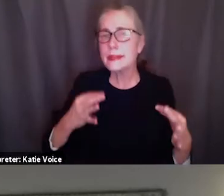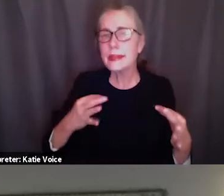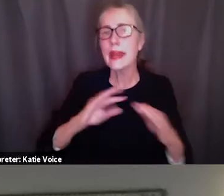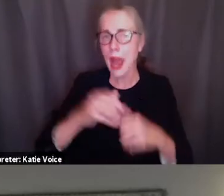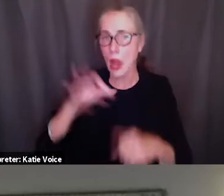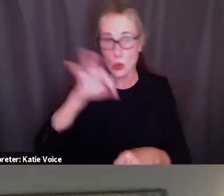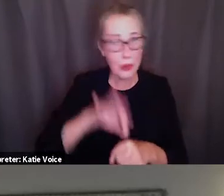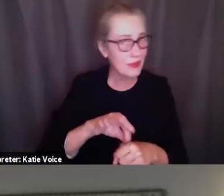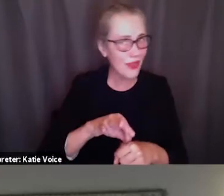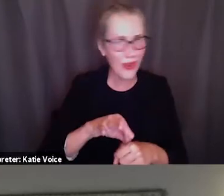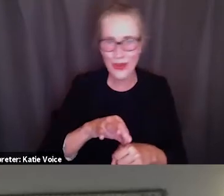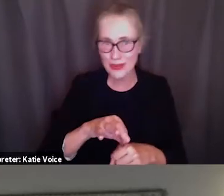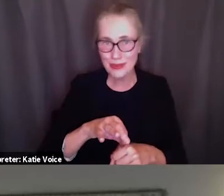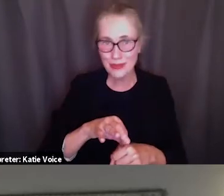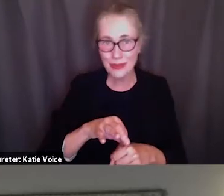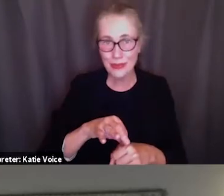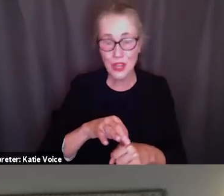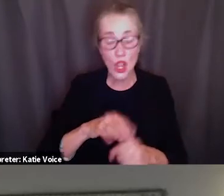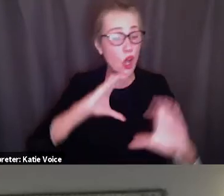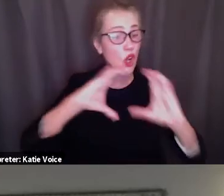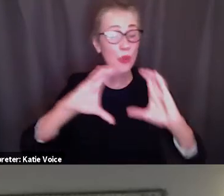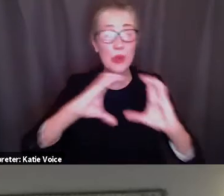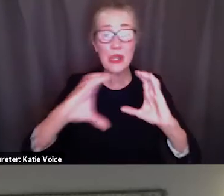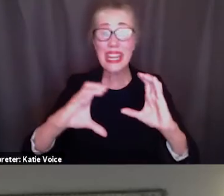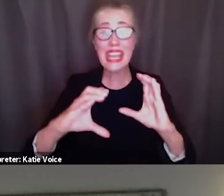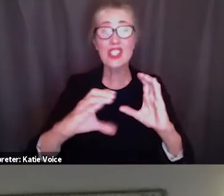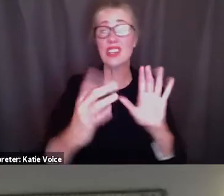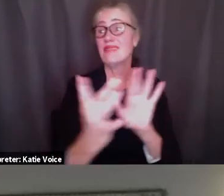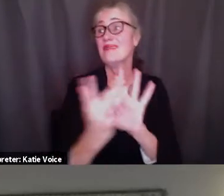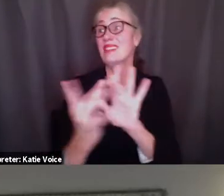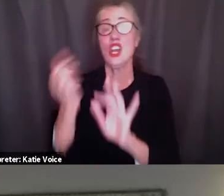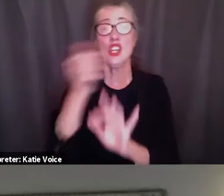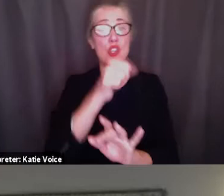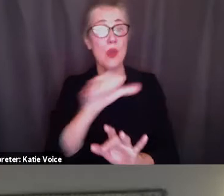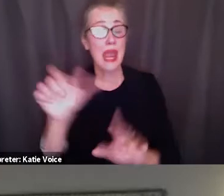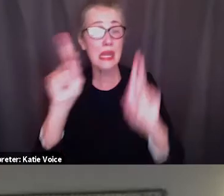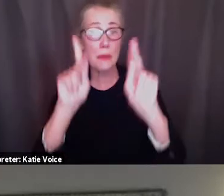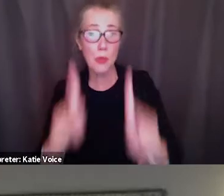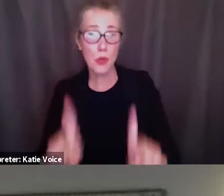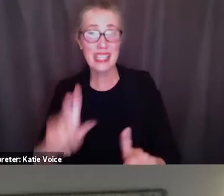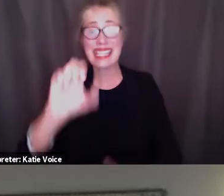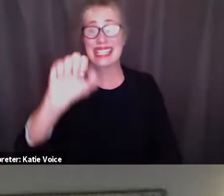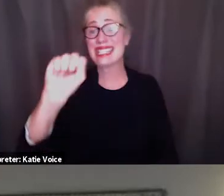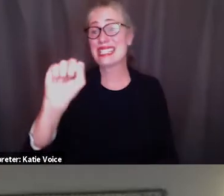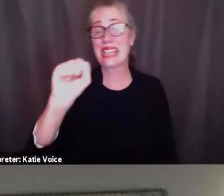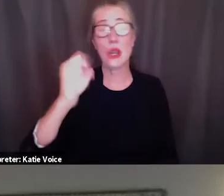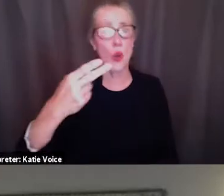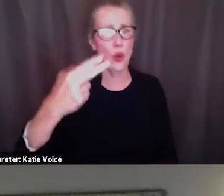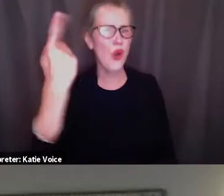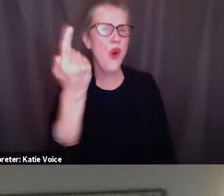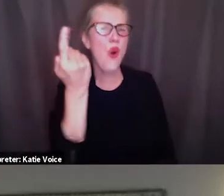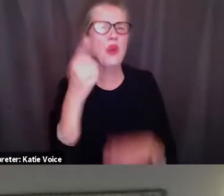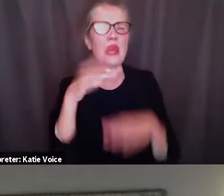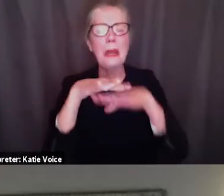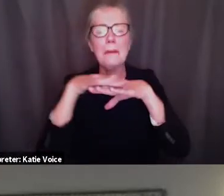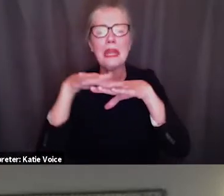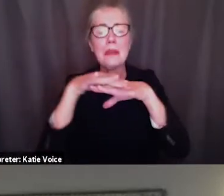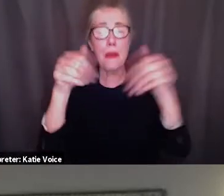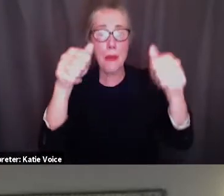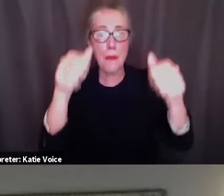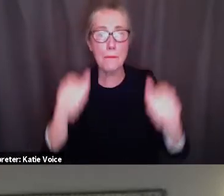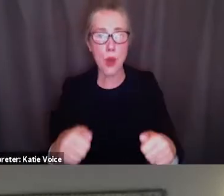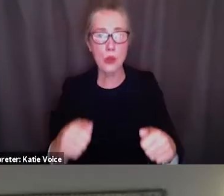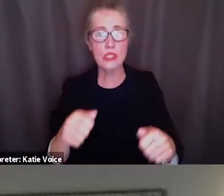There was no communication out to anybody, any stakeholder, other than the bare minimum of posting it on the website